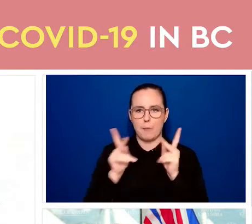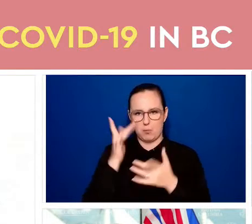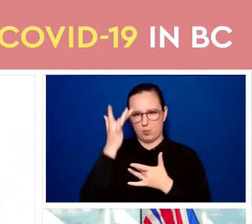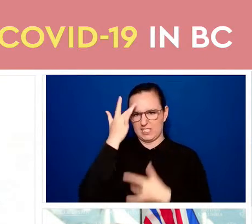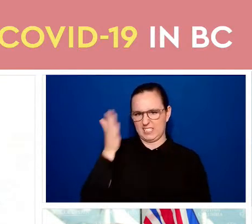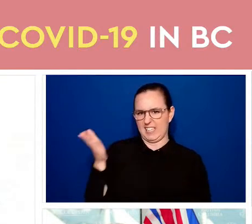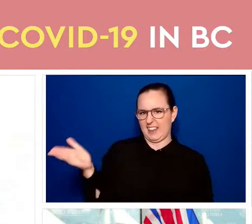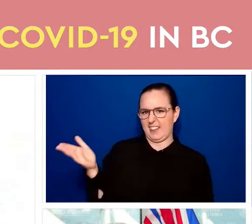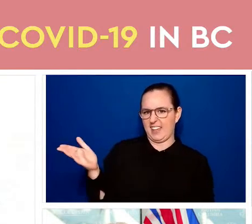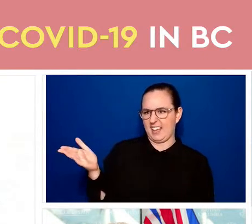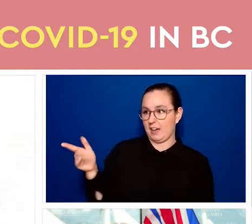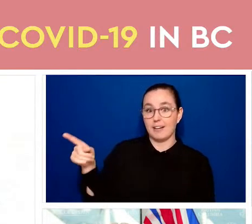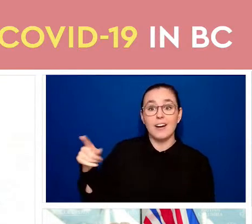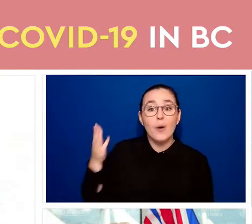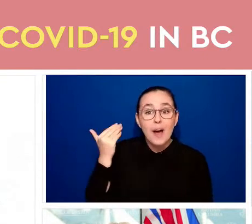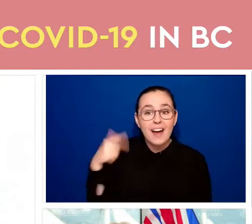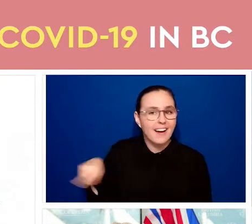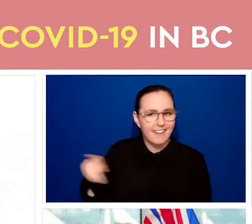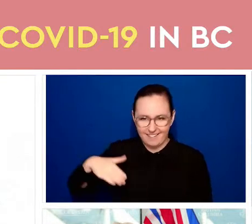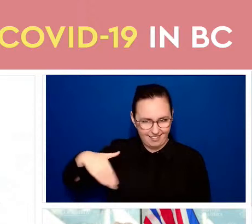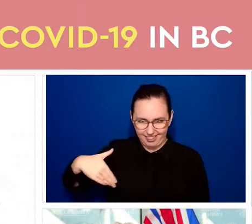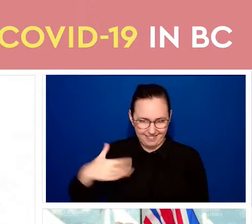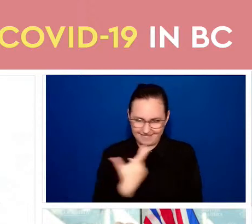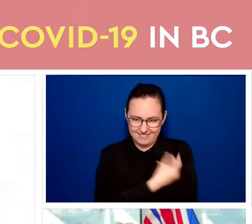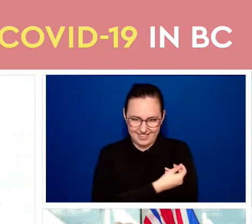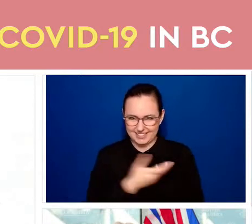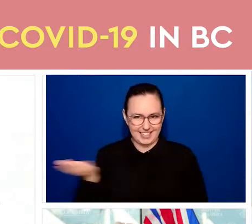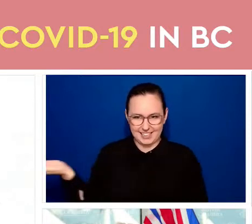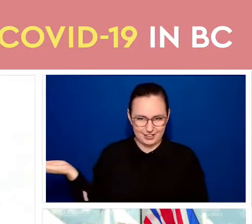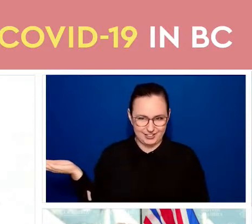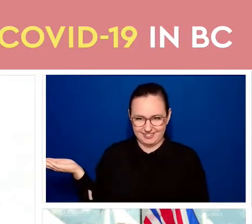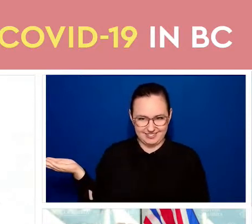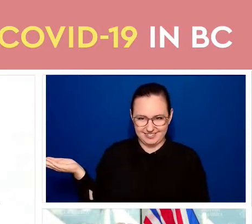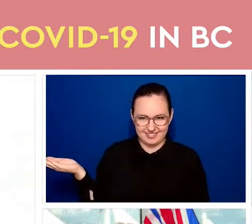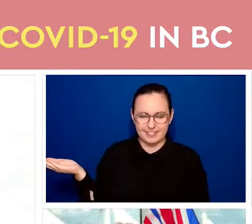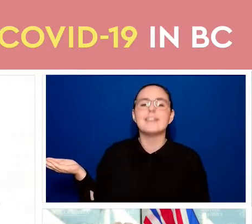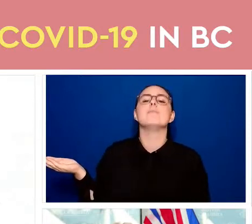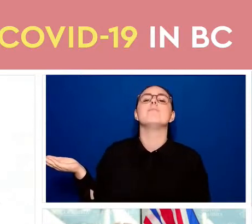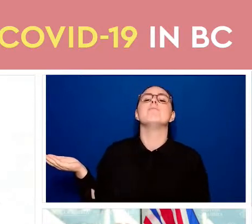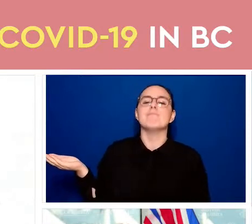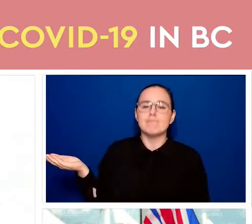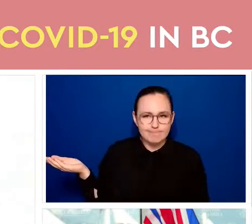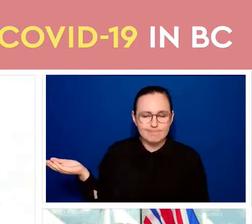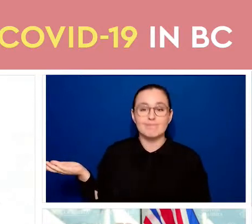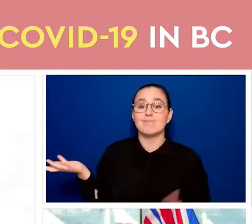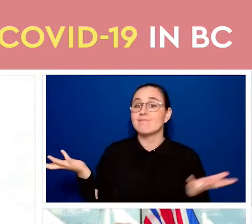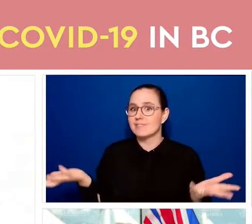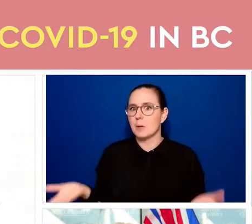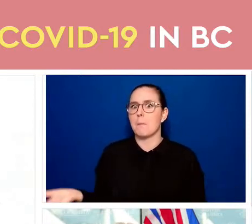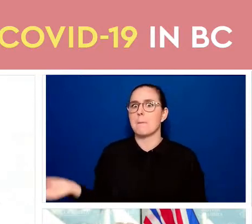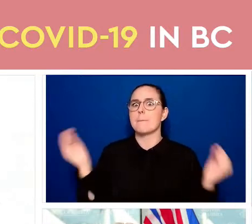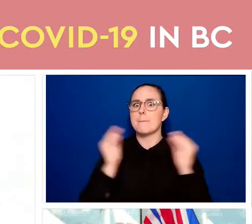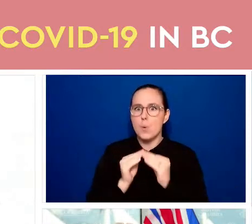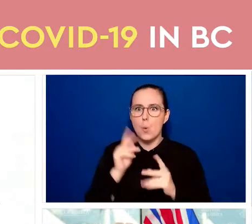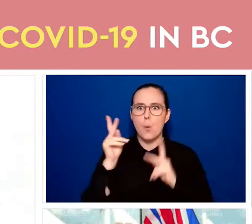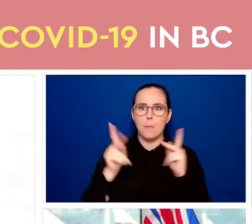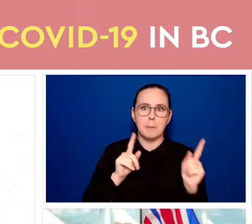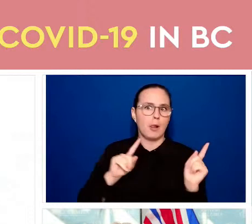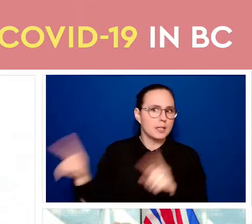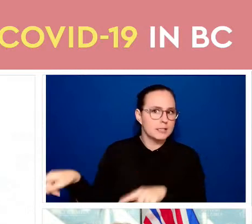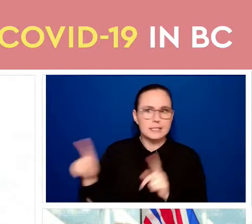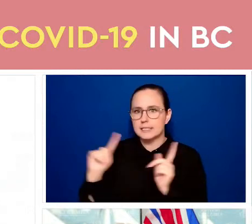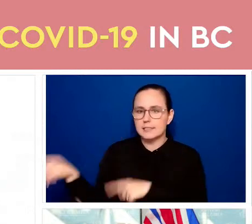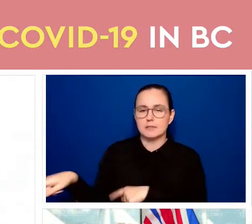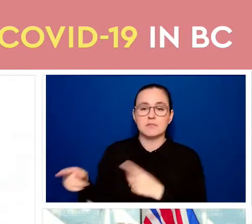not yet vaccinated. And that is now putting a strain on our hospitals, whether it's the Chilliwack Hospital that just had an